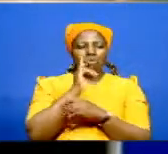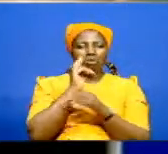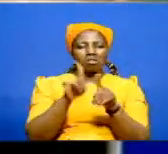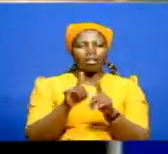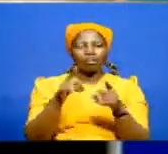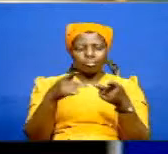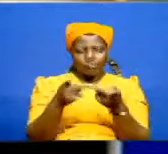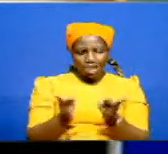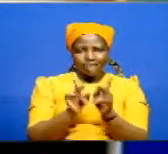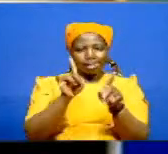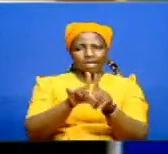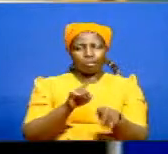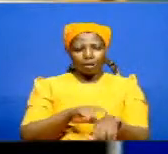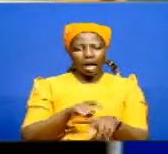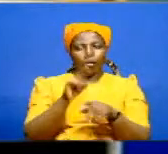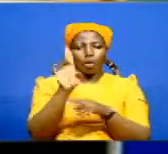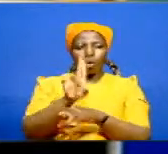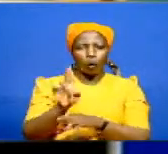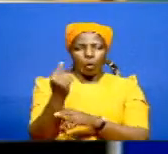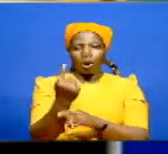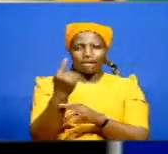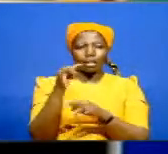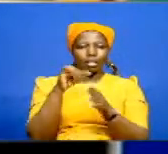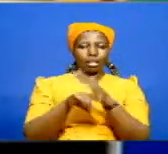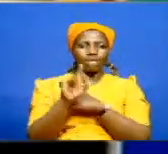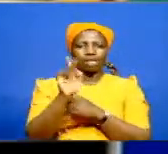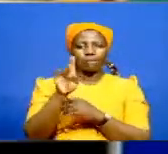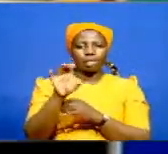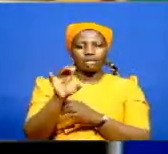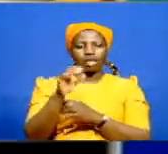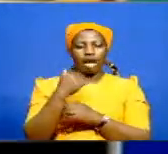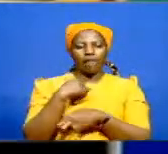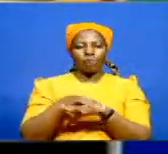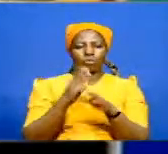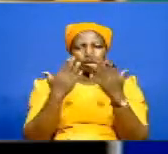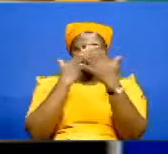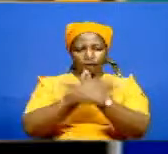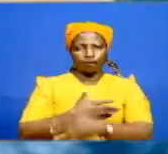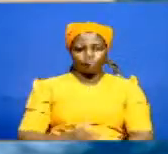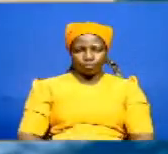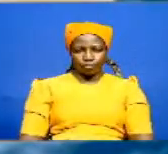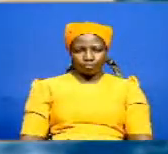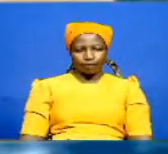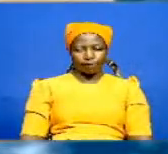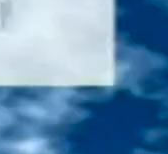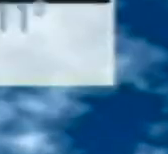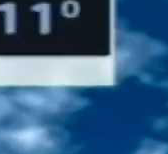place, only on Channel 1. Have yourselves a lovely night.